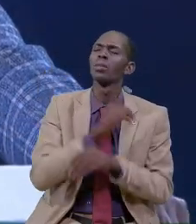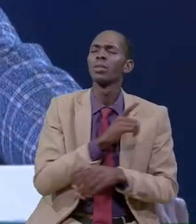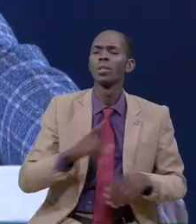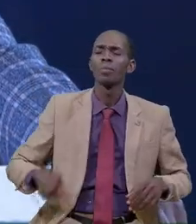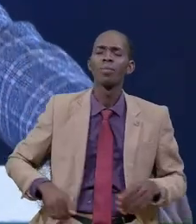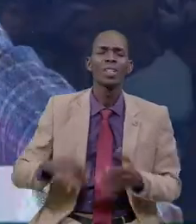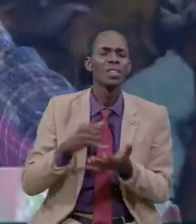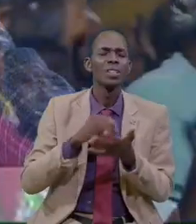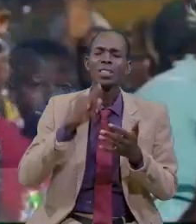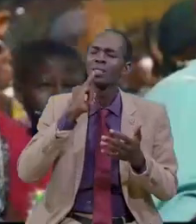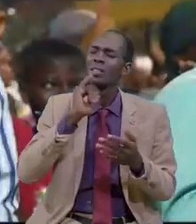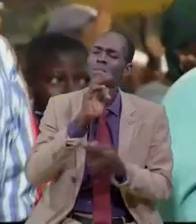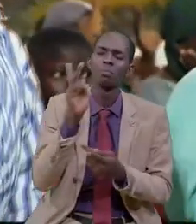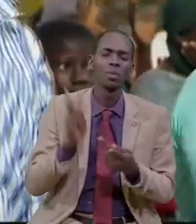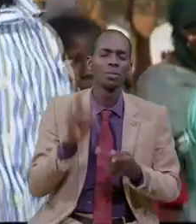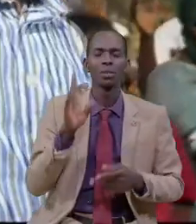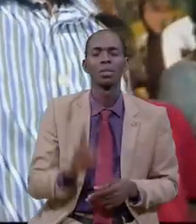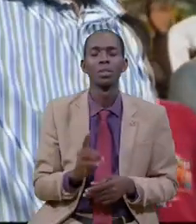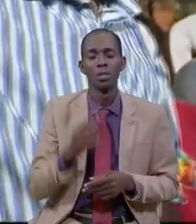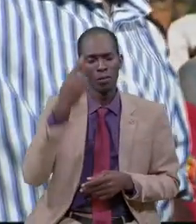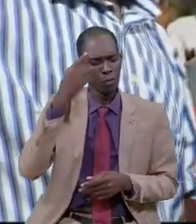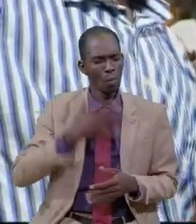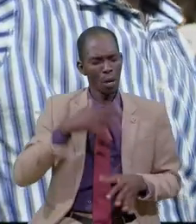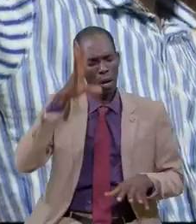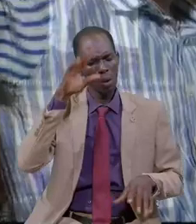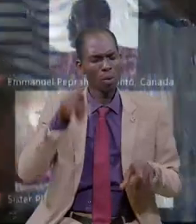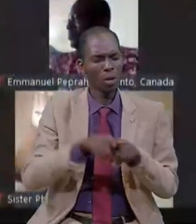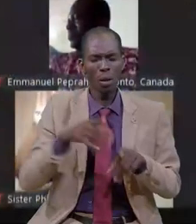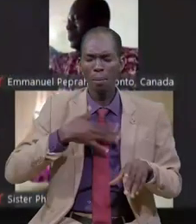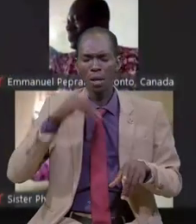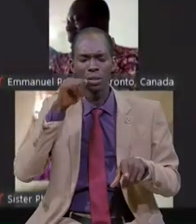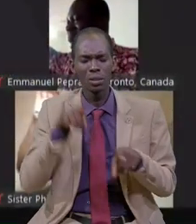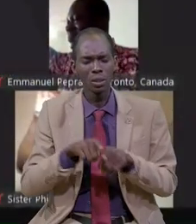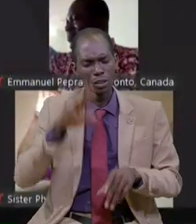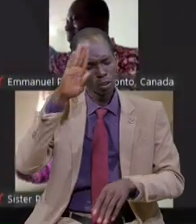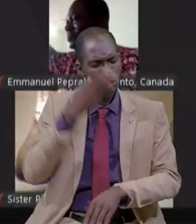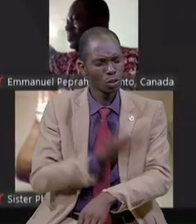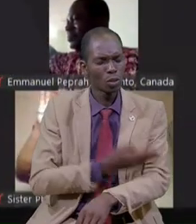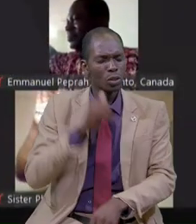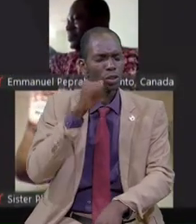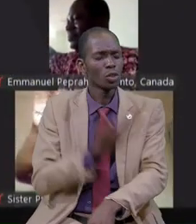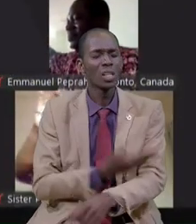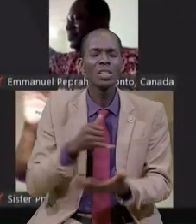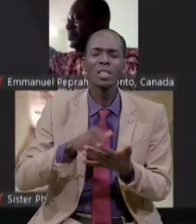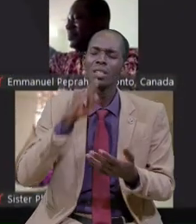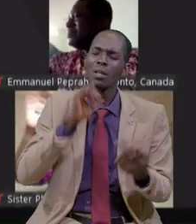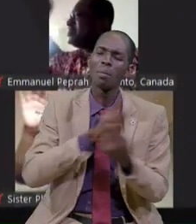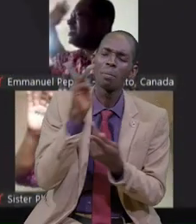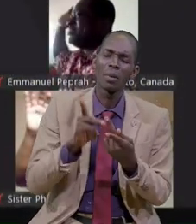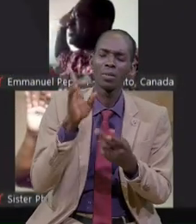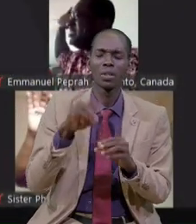Jésus. Merci Seigneur, c'est fait. For my brother, my sister, my son, my daughter there, it is done.